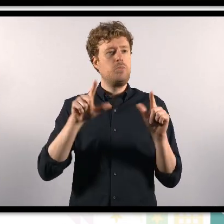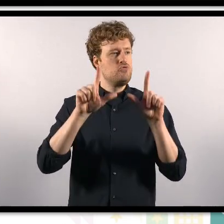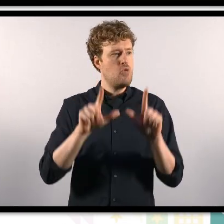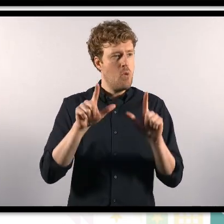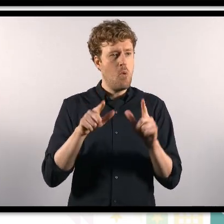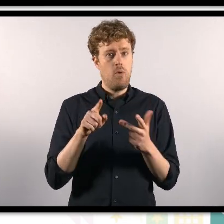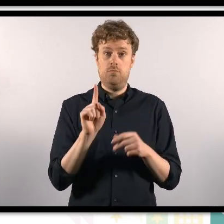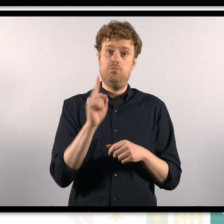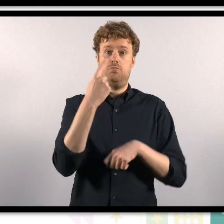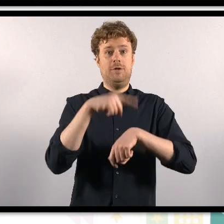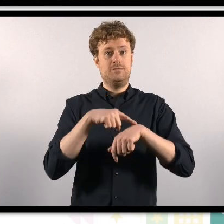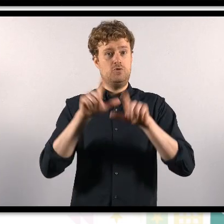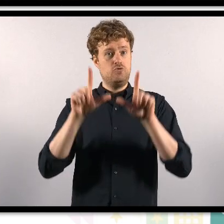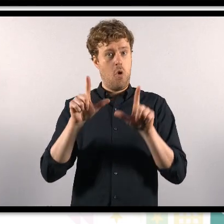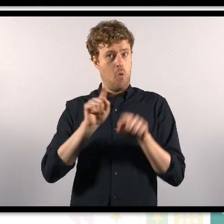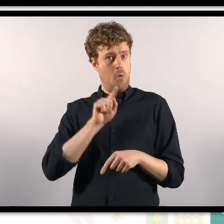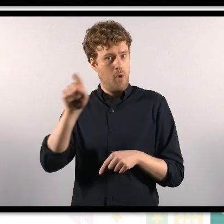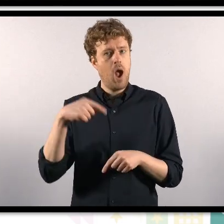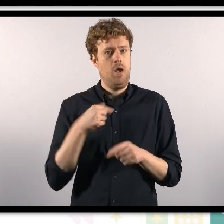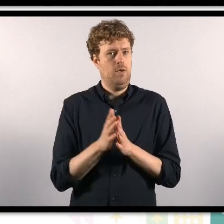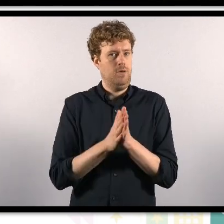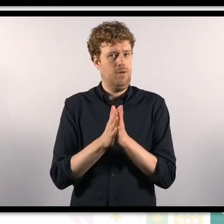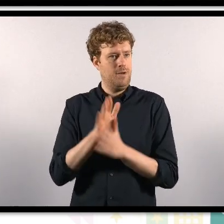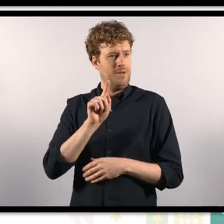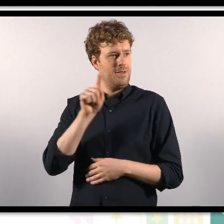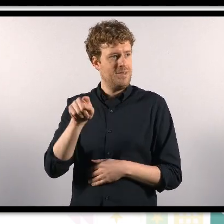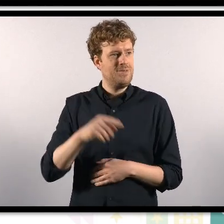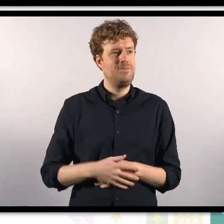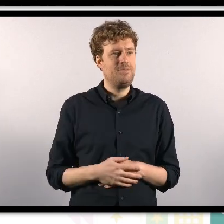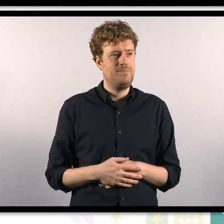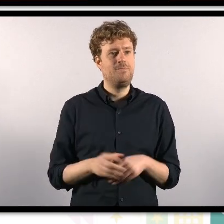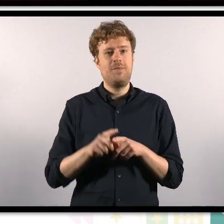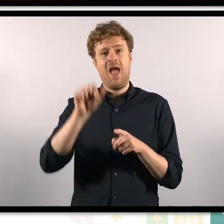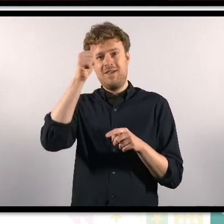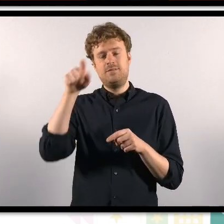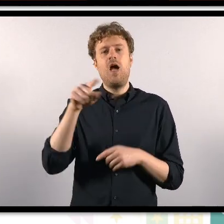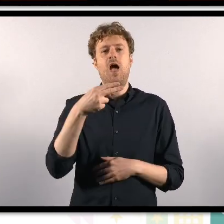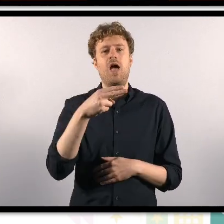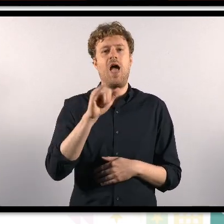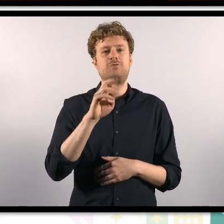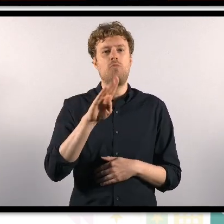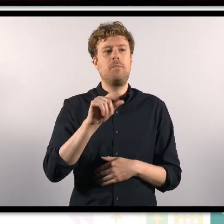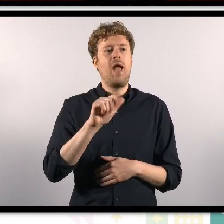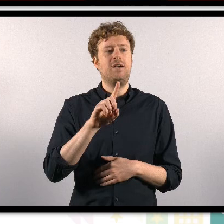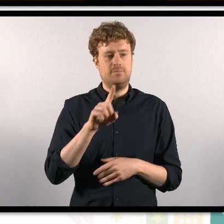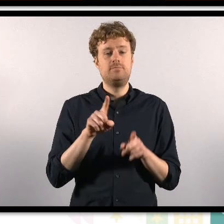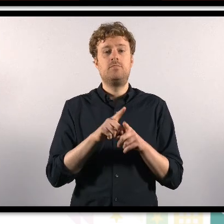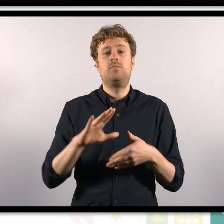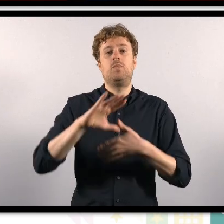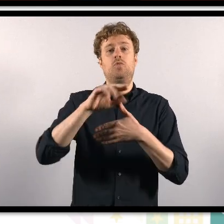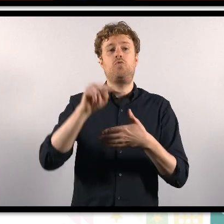So highly encourage folks to attend. Most of these, Japan and India for sure will sell out, so